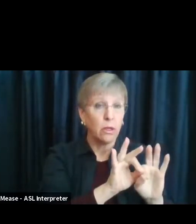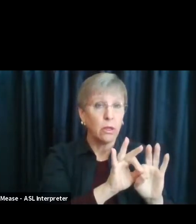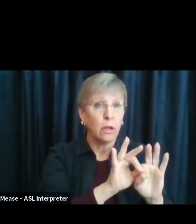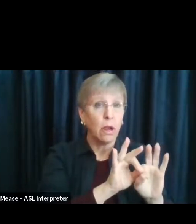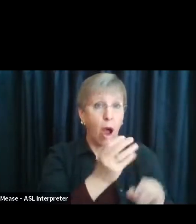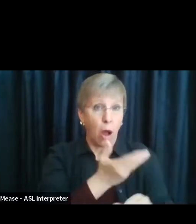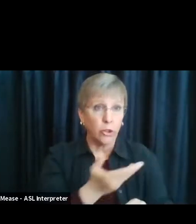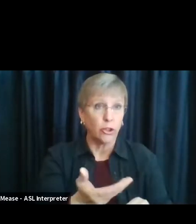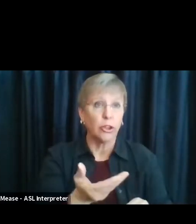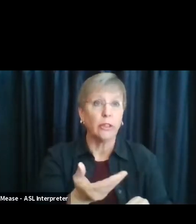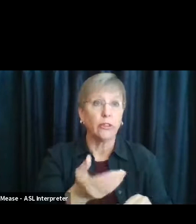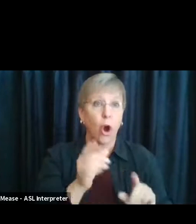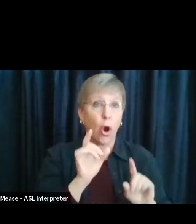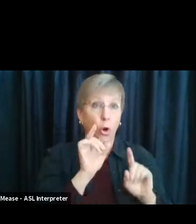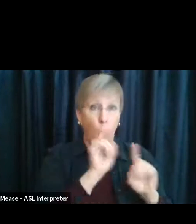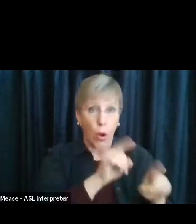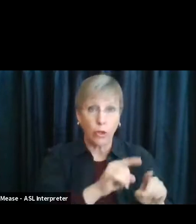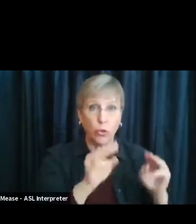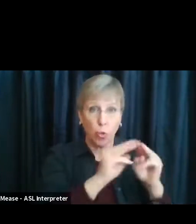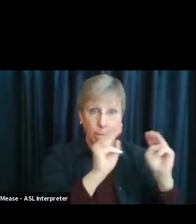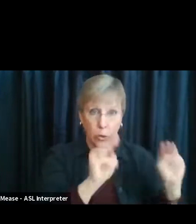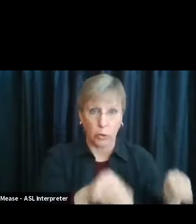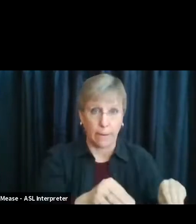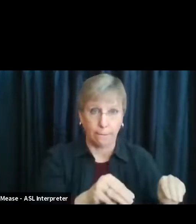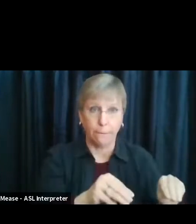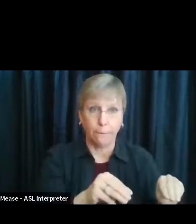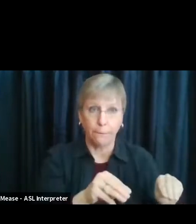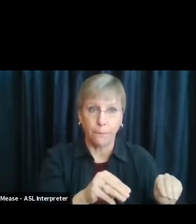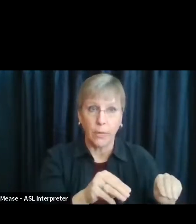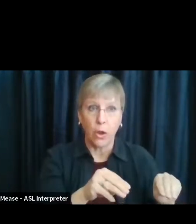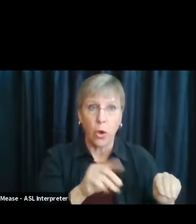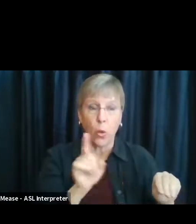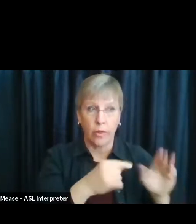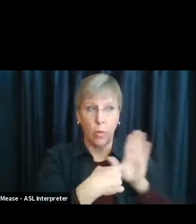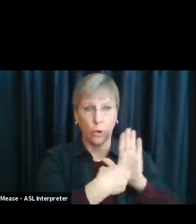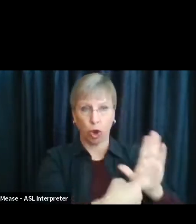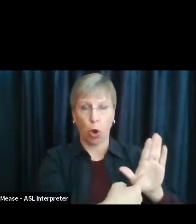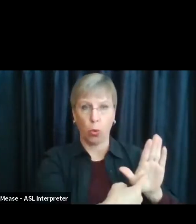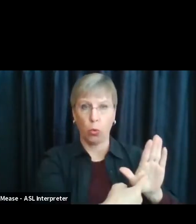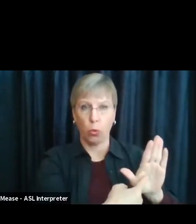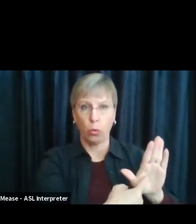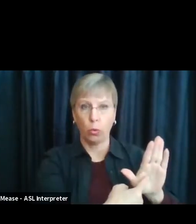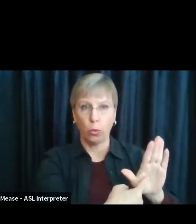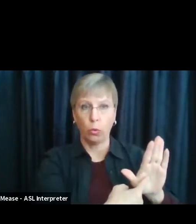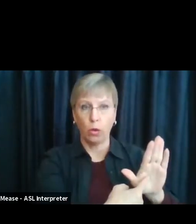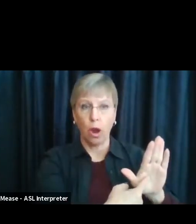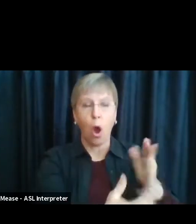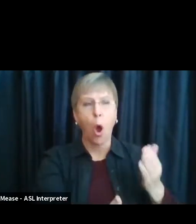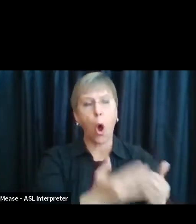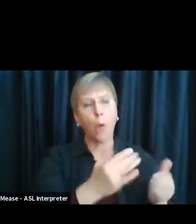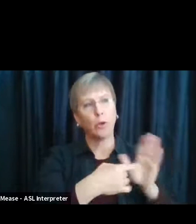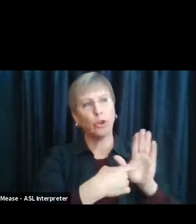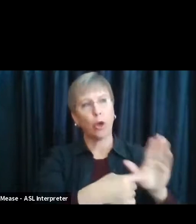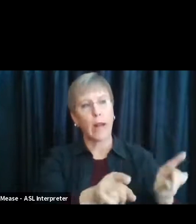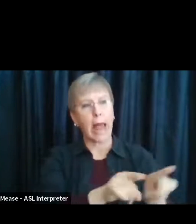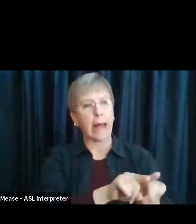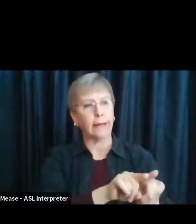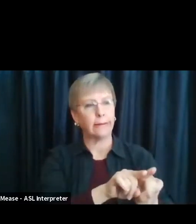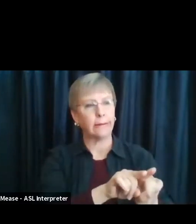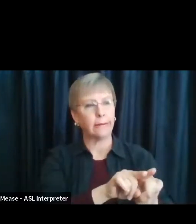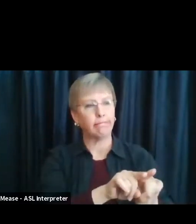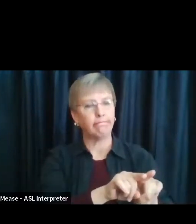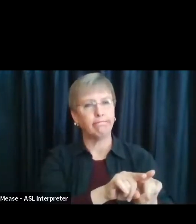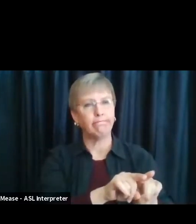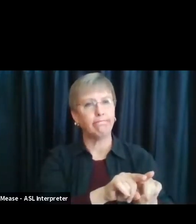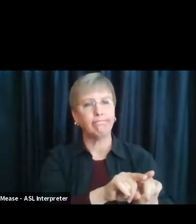to the Trocadero Museum, where they're going to be shown, and almost presented as, a